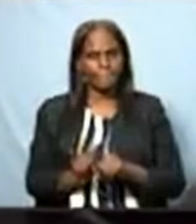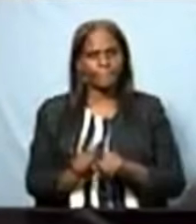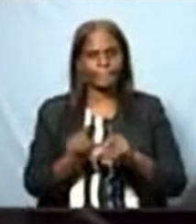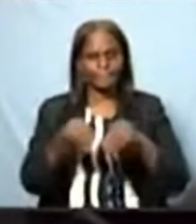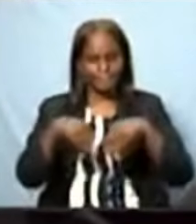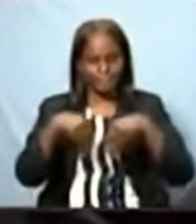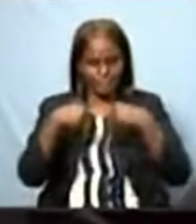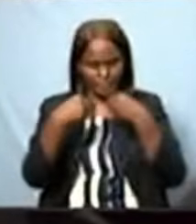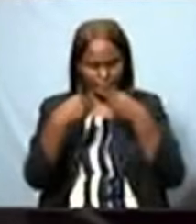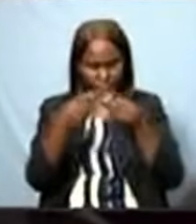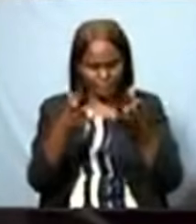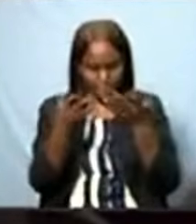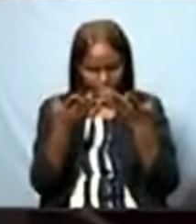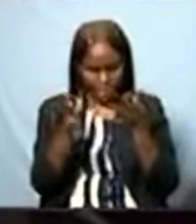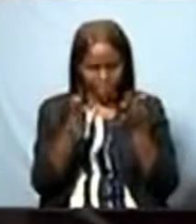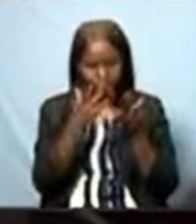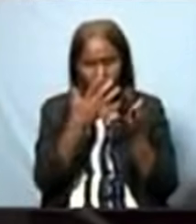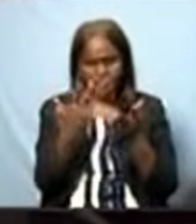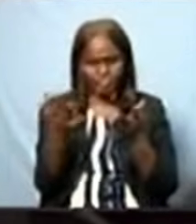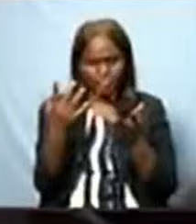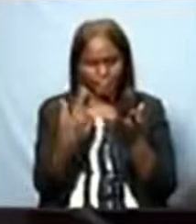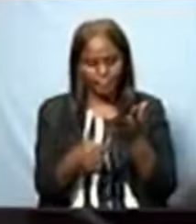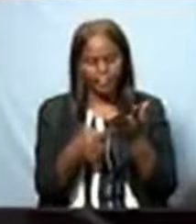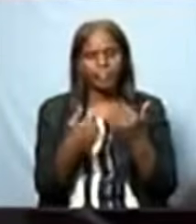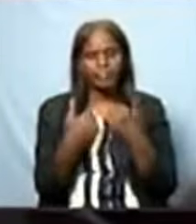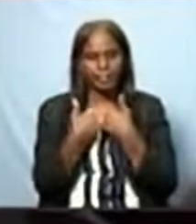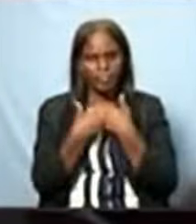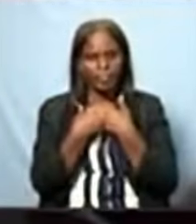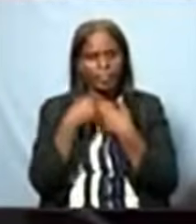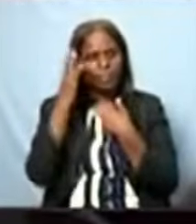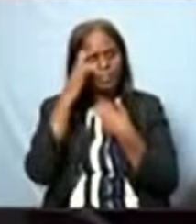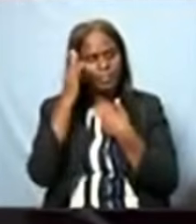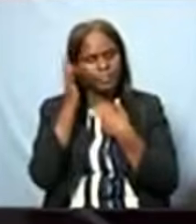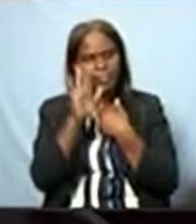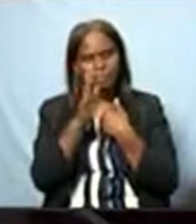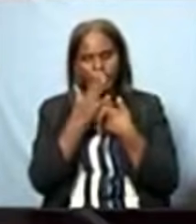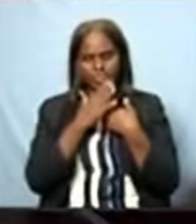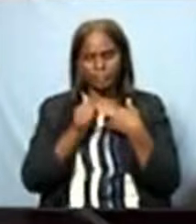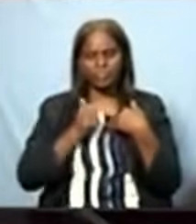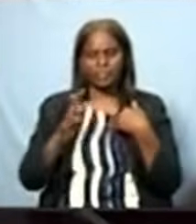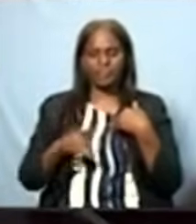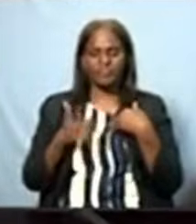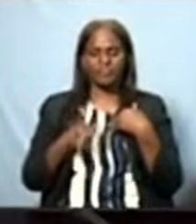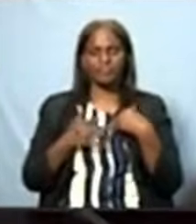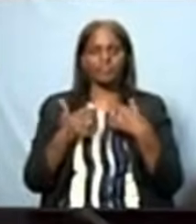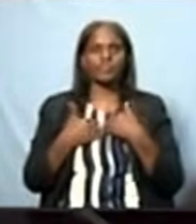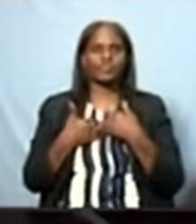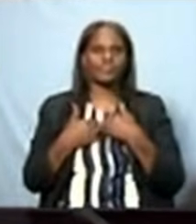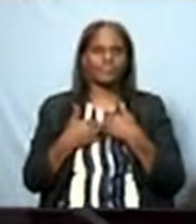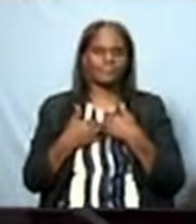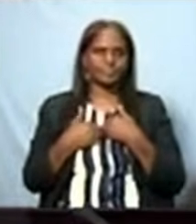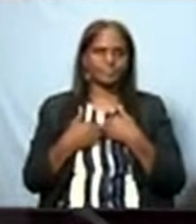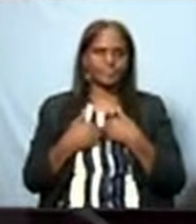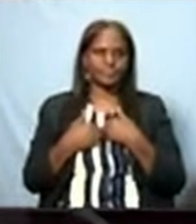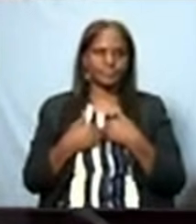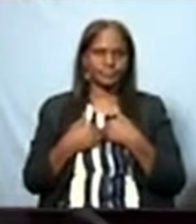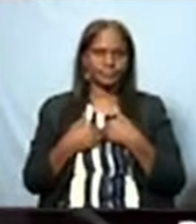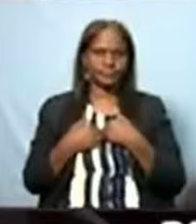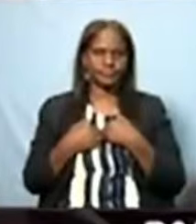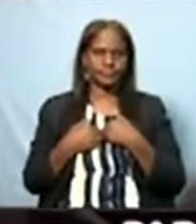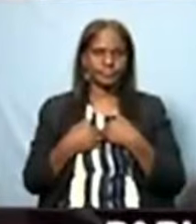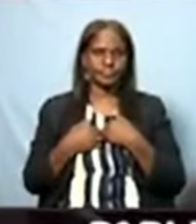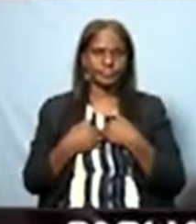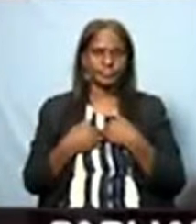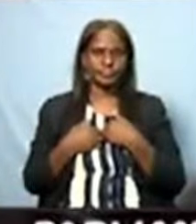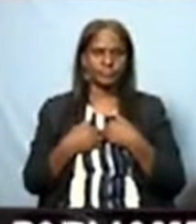Given the things that I've taken into consideration, I feel that